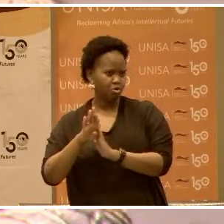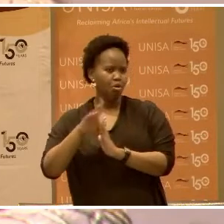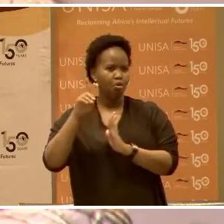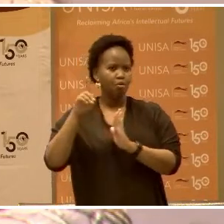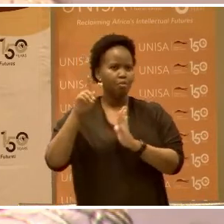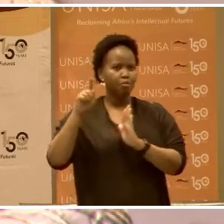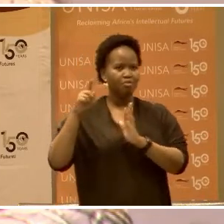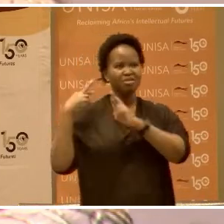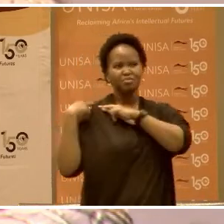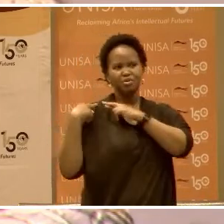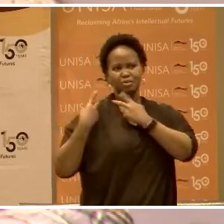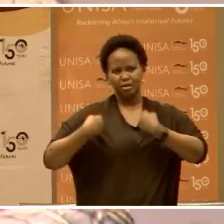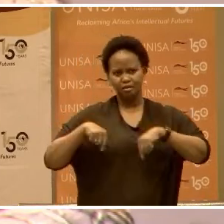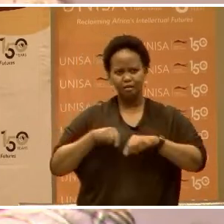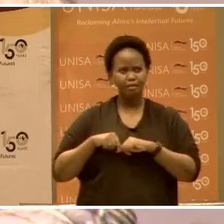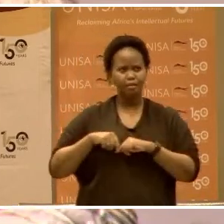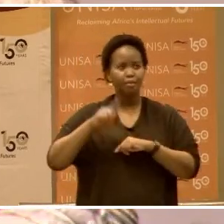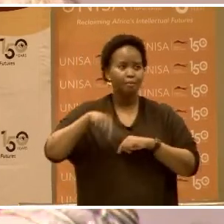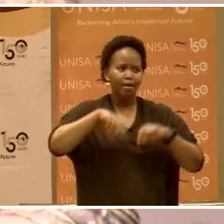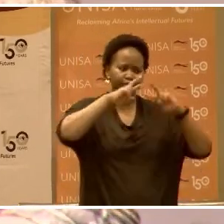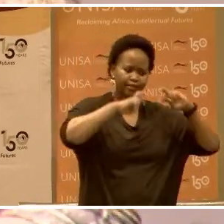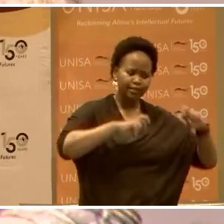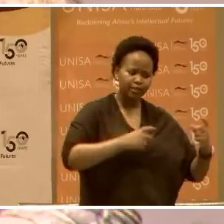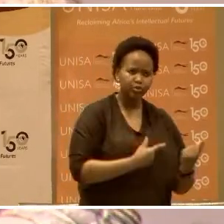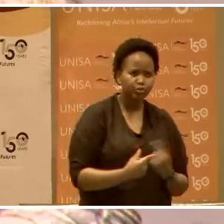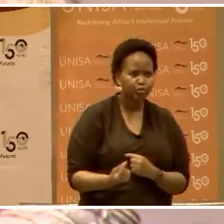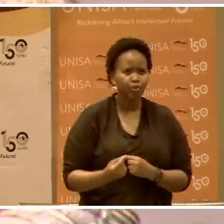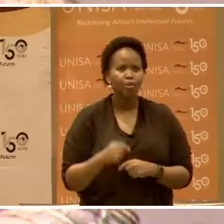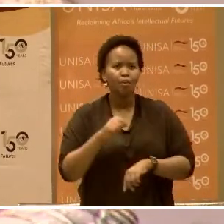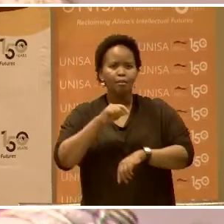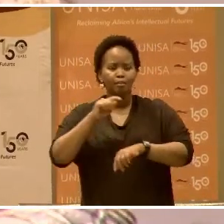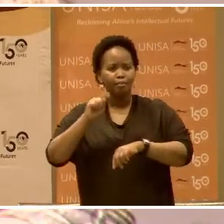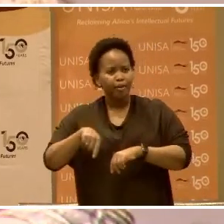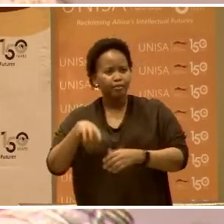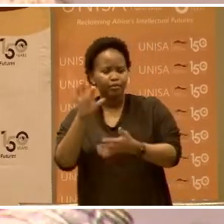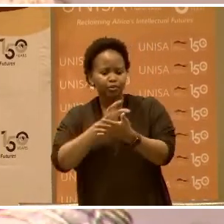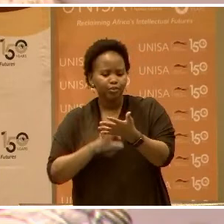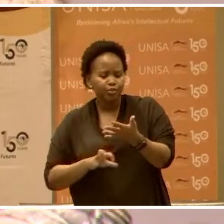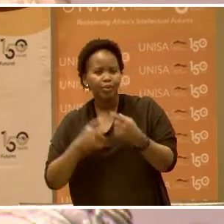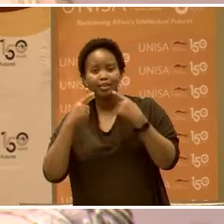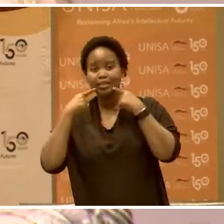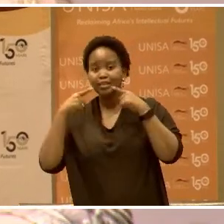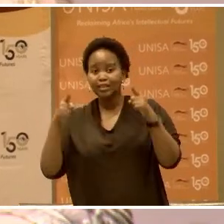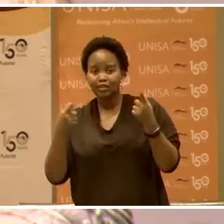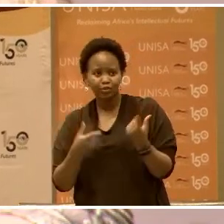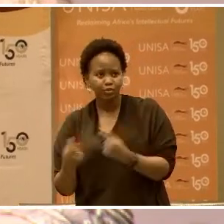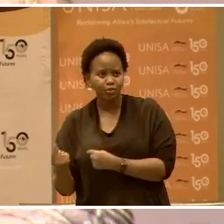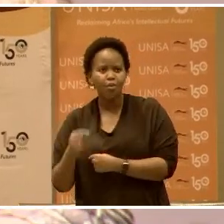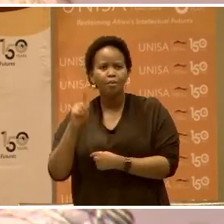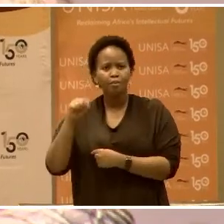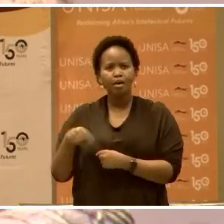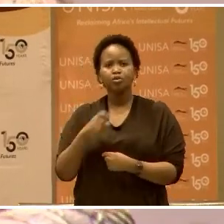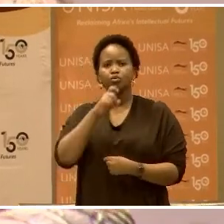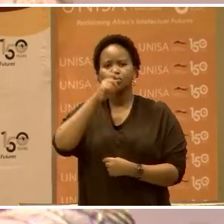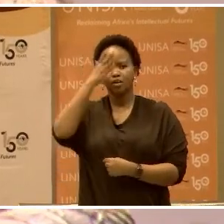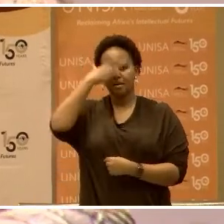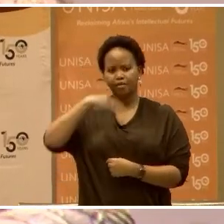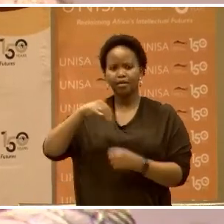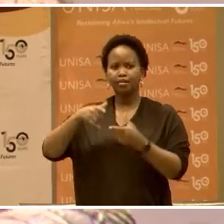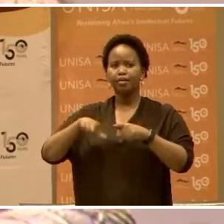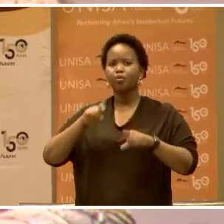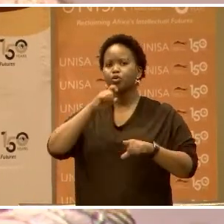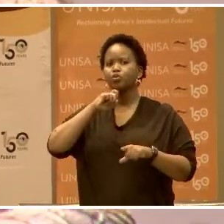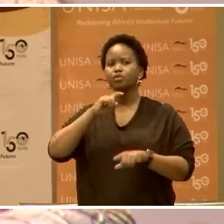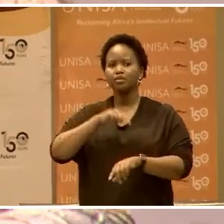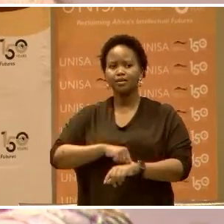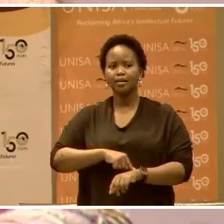storytelling, research opportunities, and infusing language as part of teaching and learning. Related to all